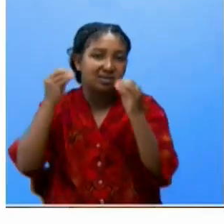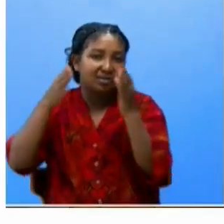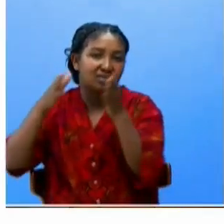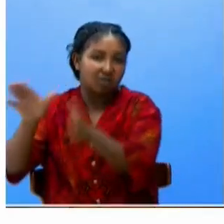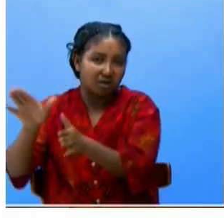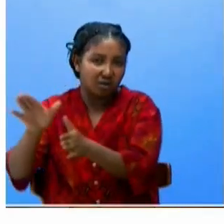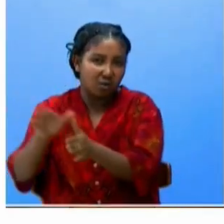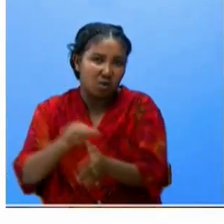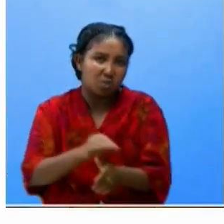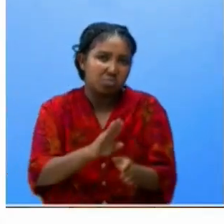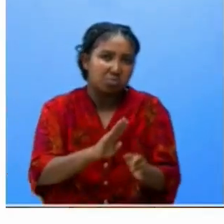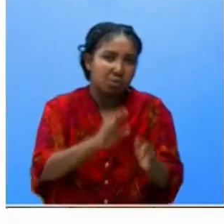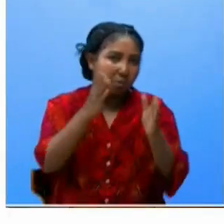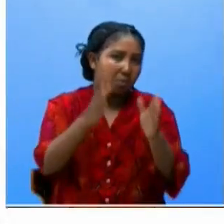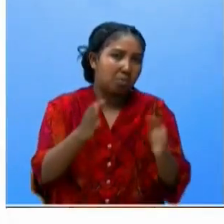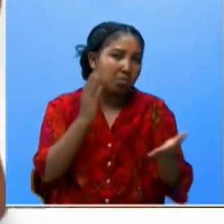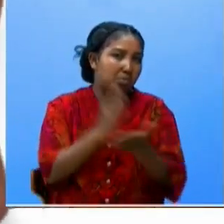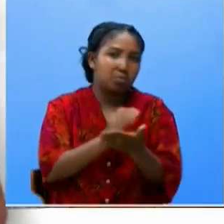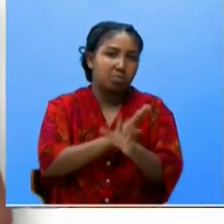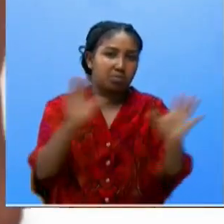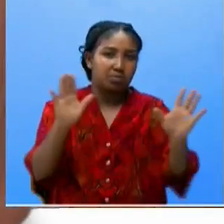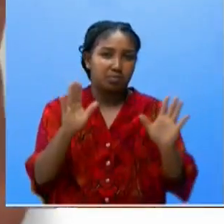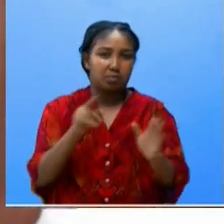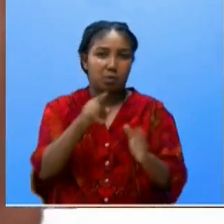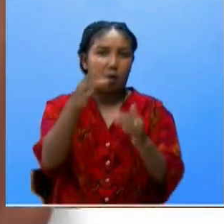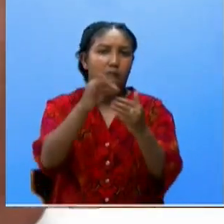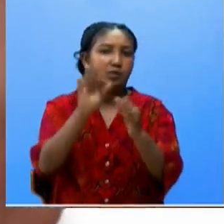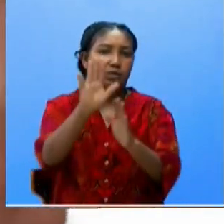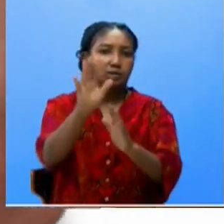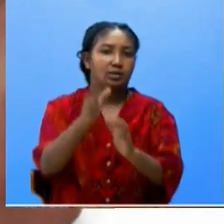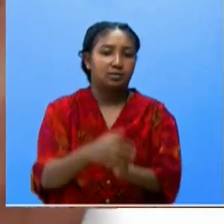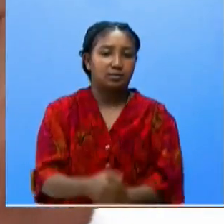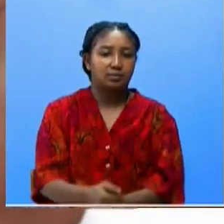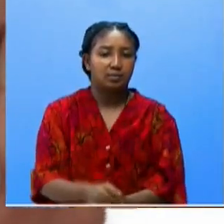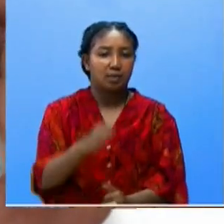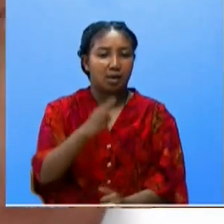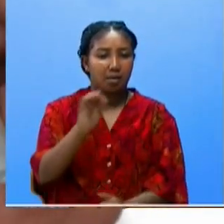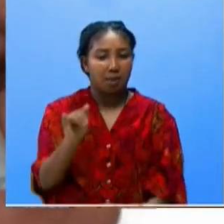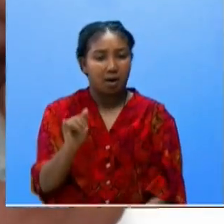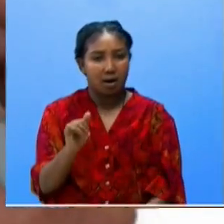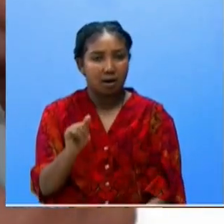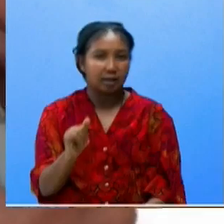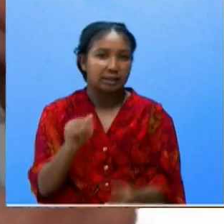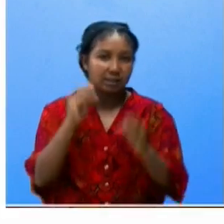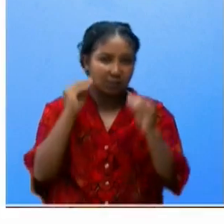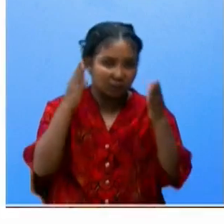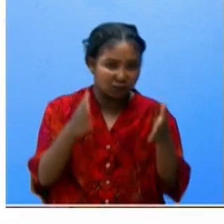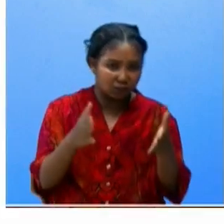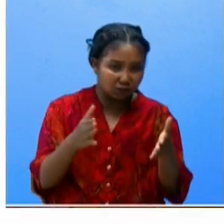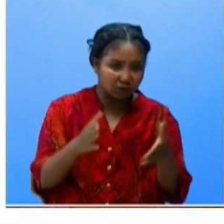by structure. As optional, we can say here, by the teacher.